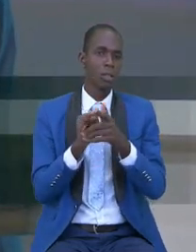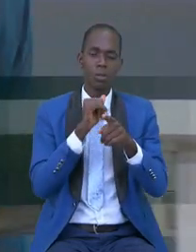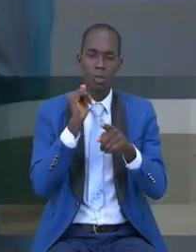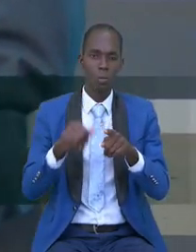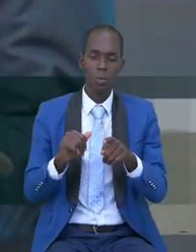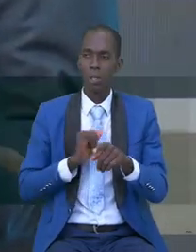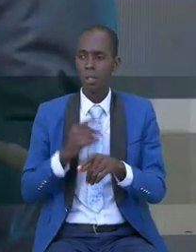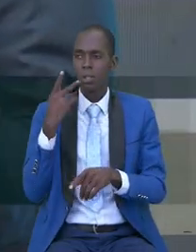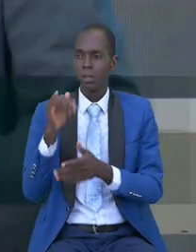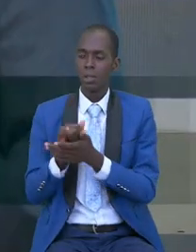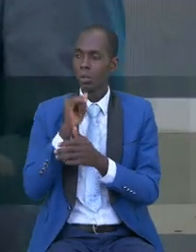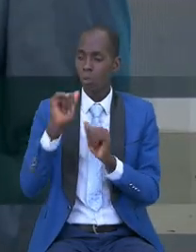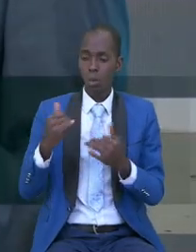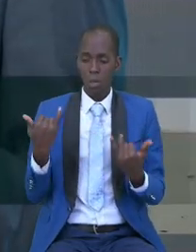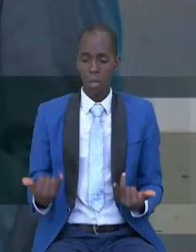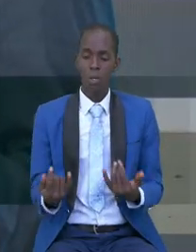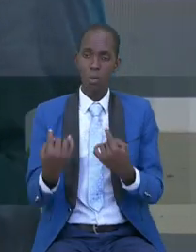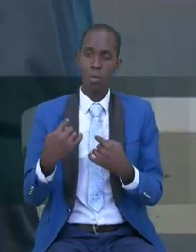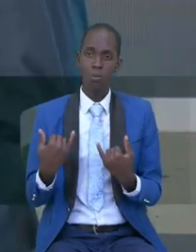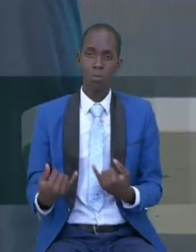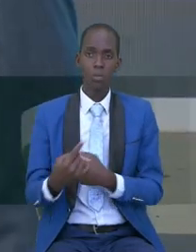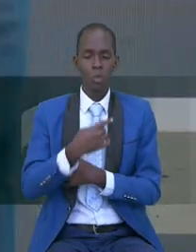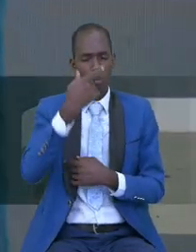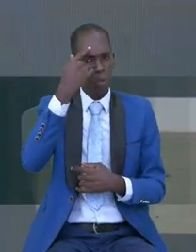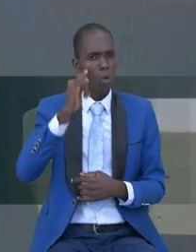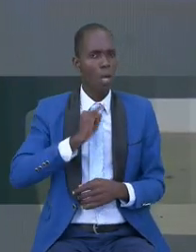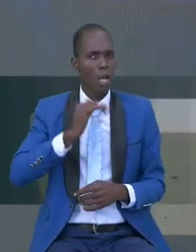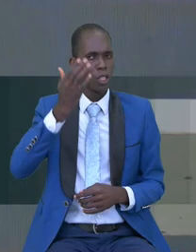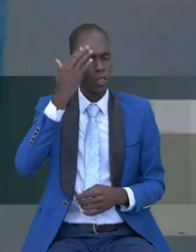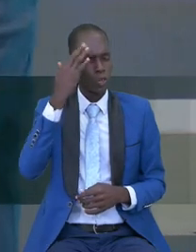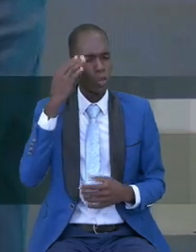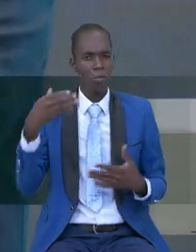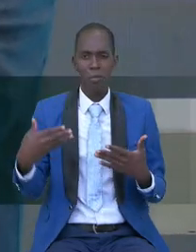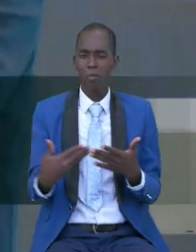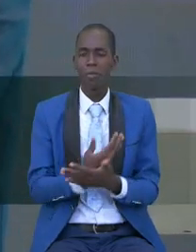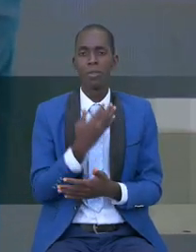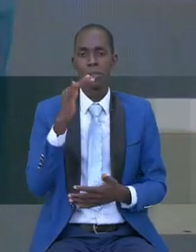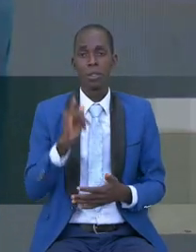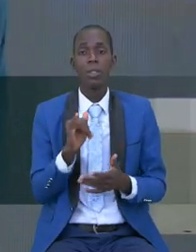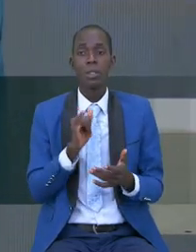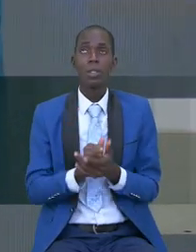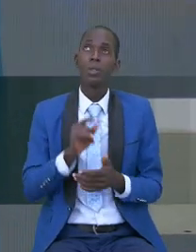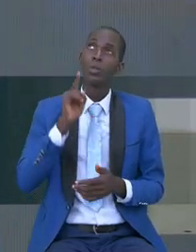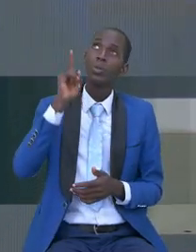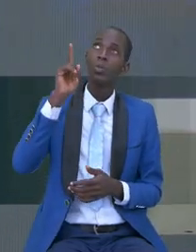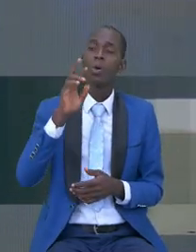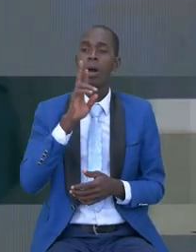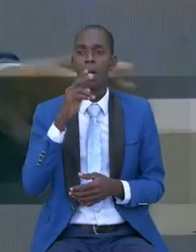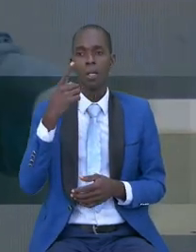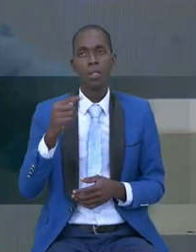I come today because I realize afresh that you are the God of